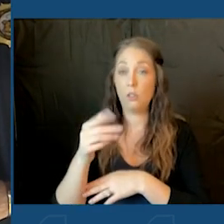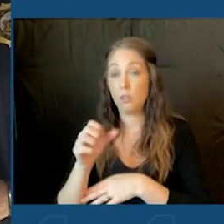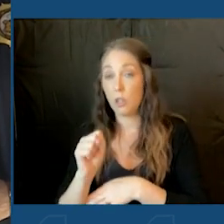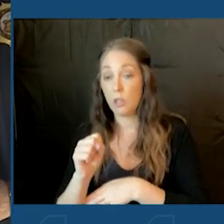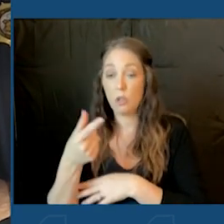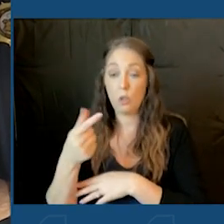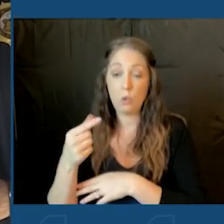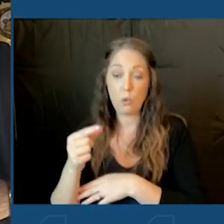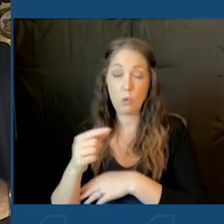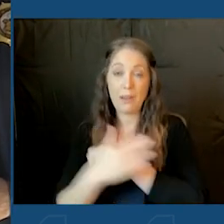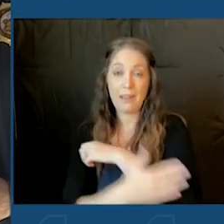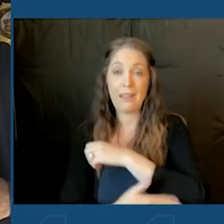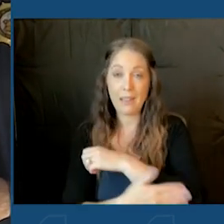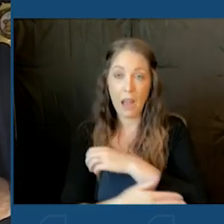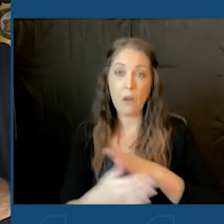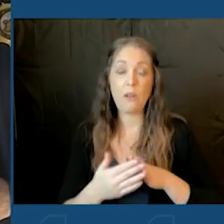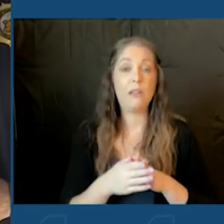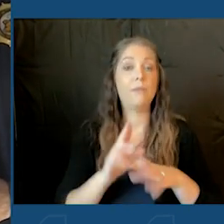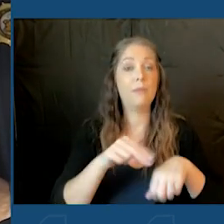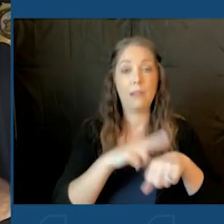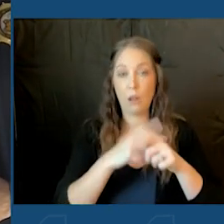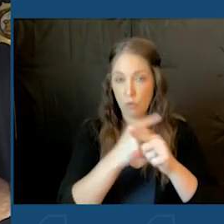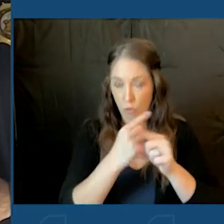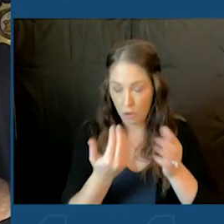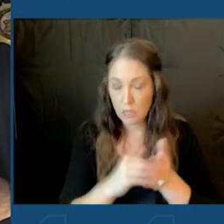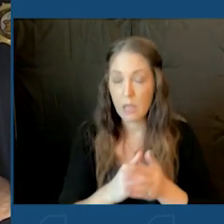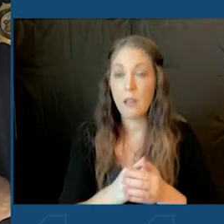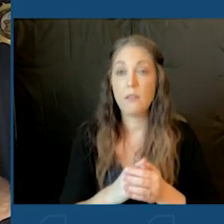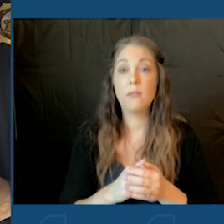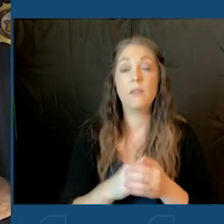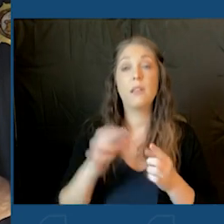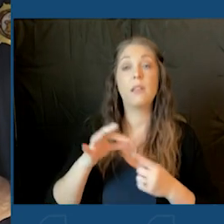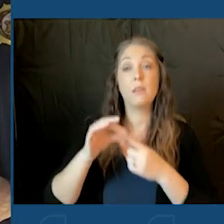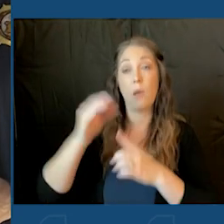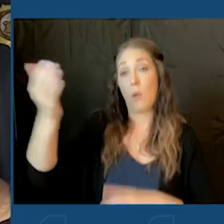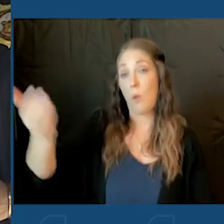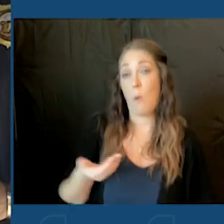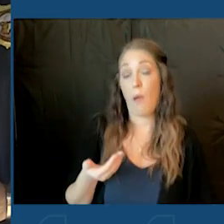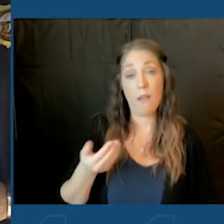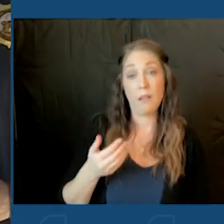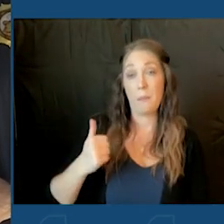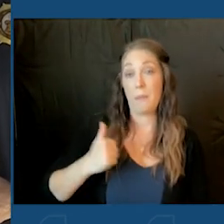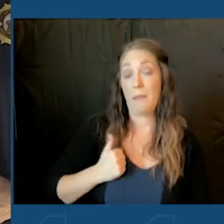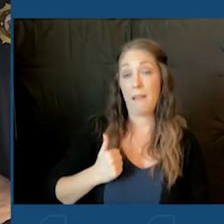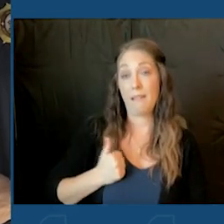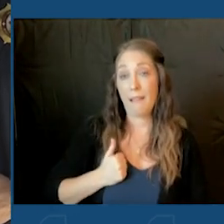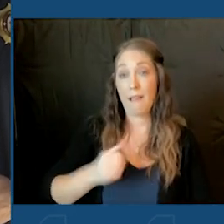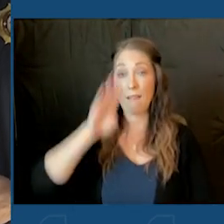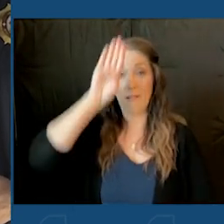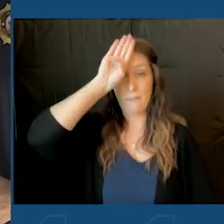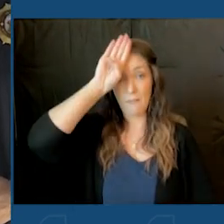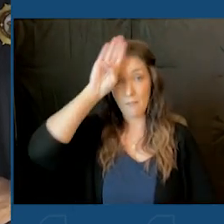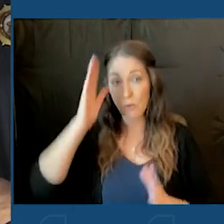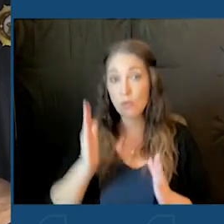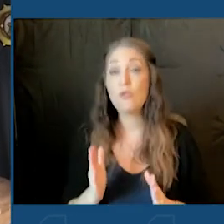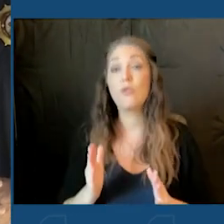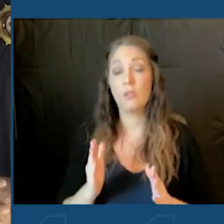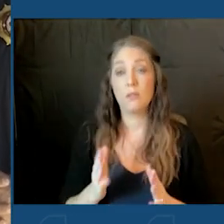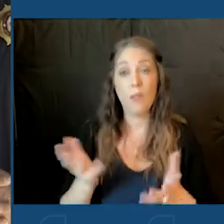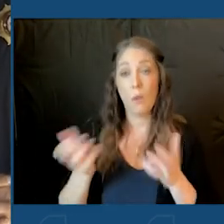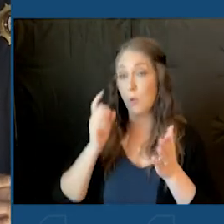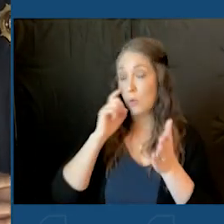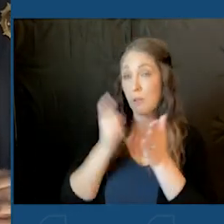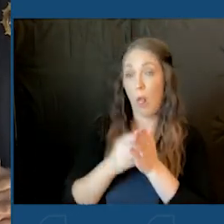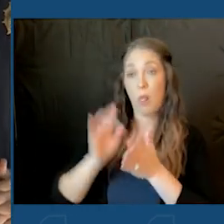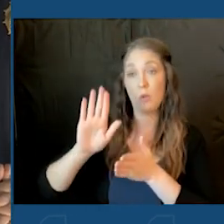Guard. And again, a special welcome to our guests from Quebec, 20 experienced Canadian firefighters, and I just want to acknowledge their